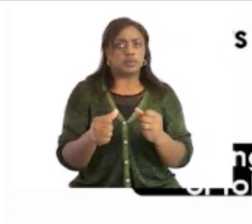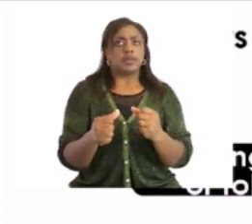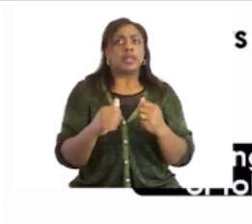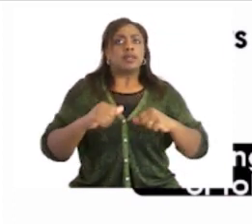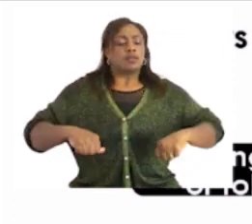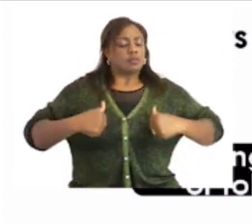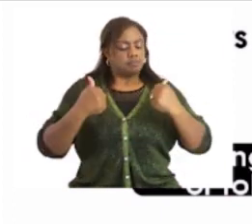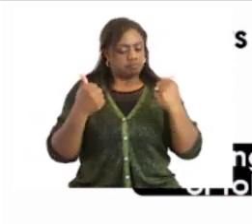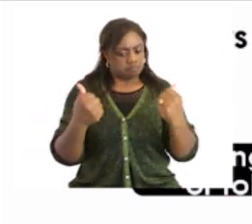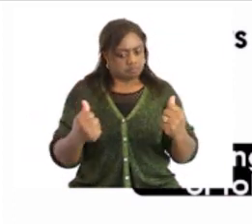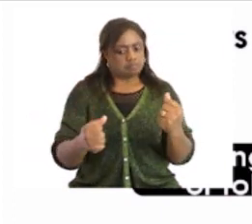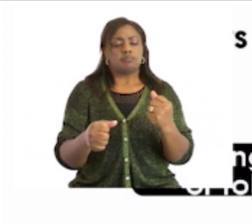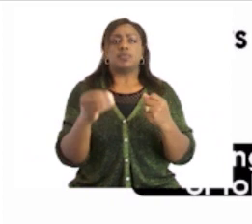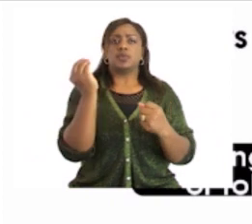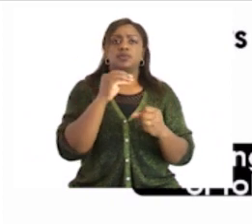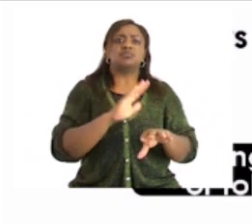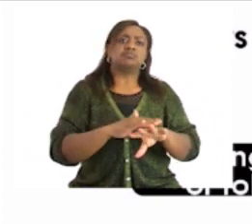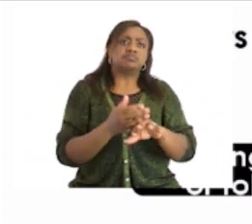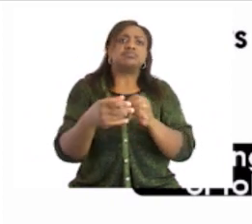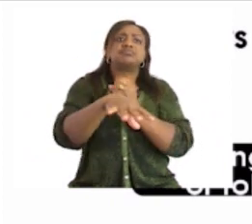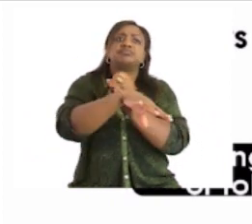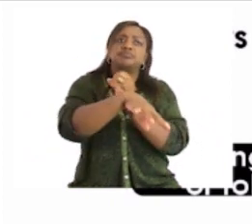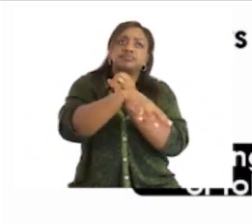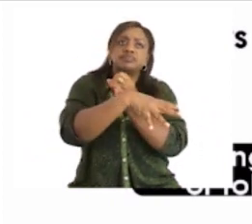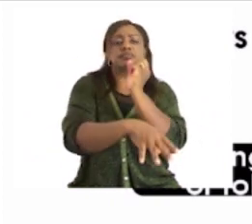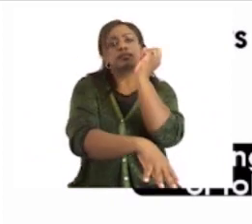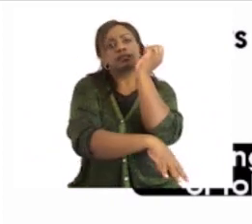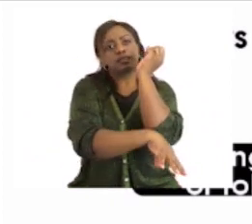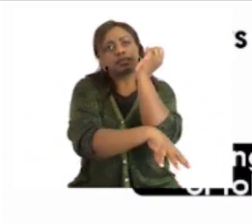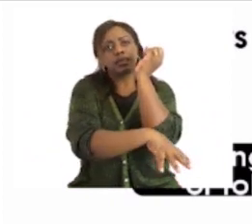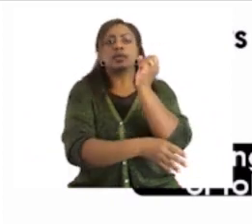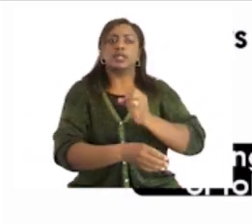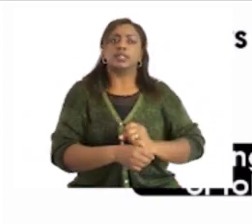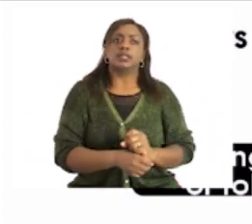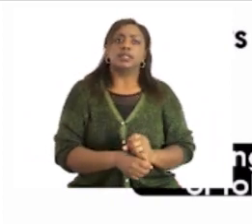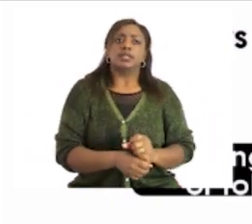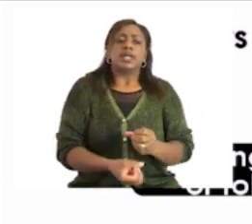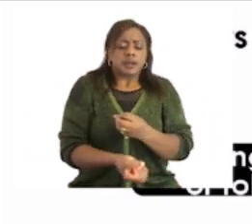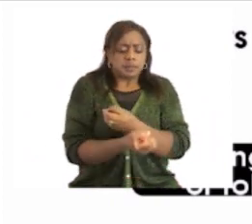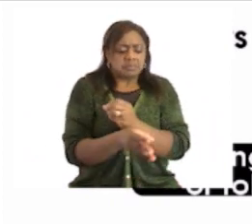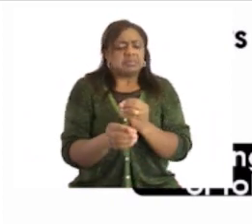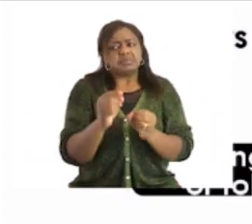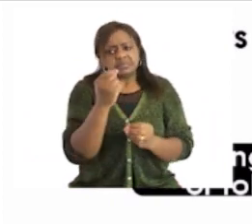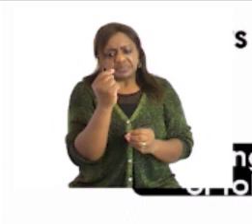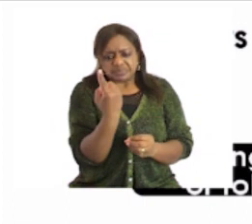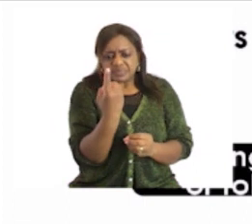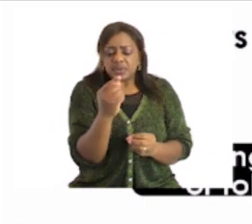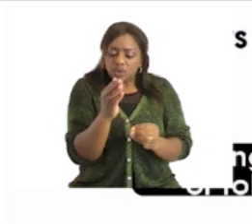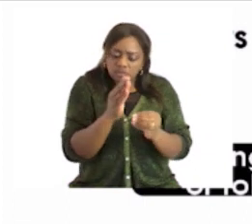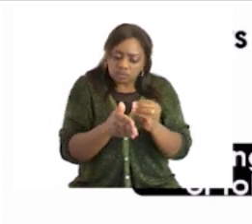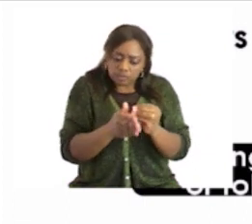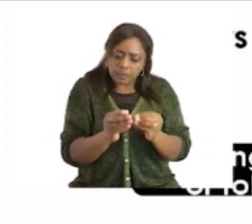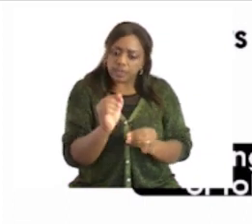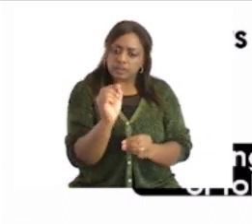eat bread the whole day, okay? So that means your body will only receive a teeny tiny part of what it